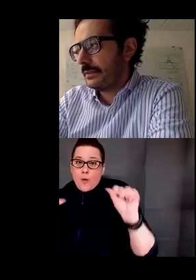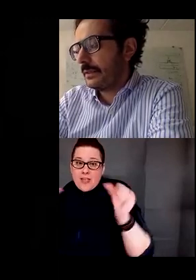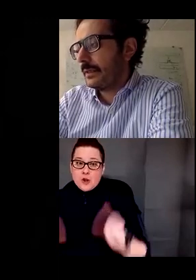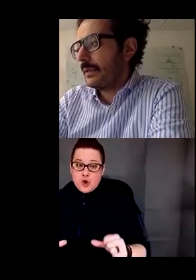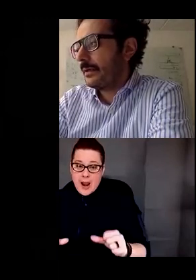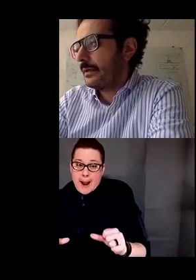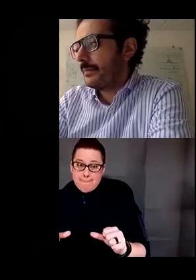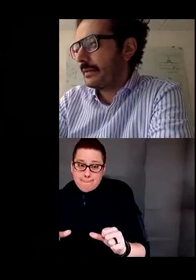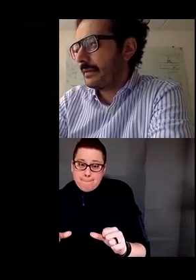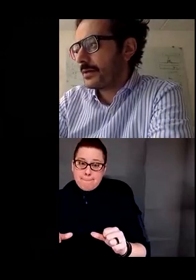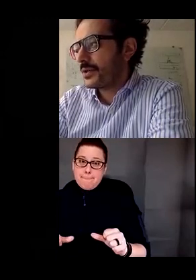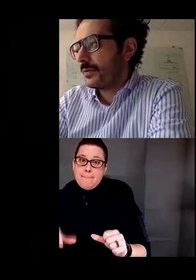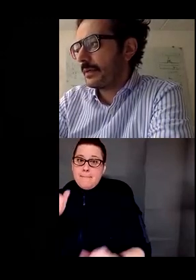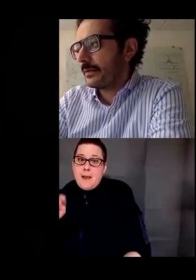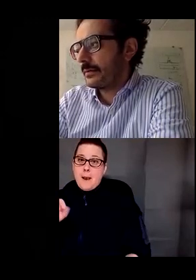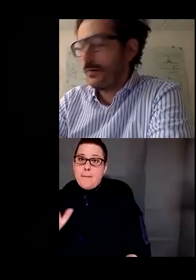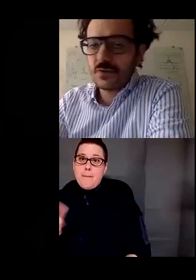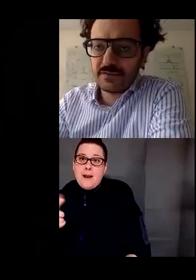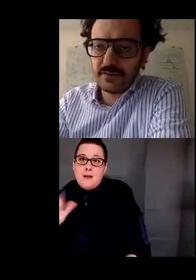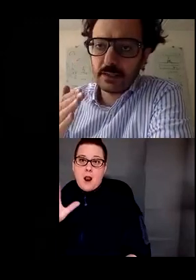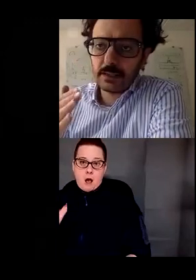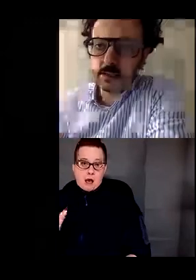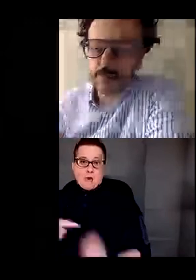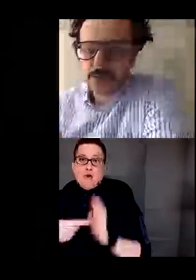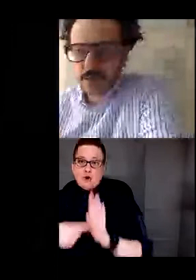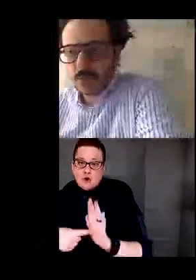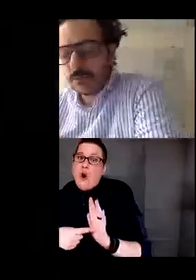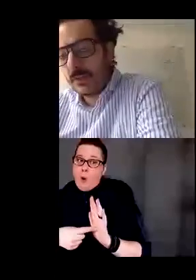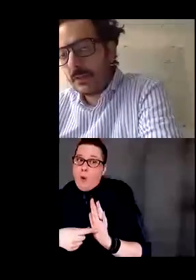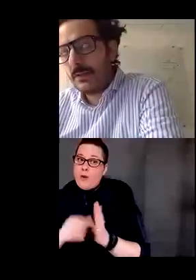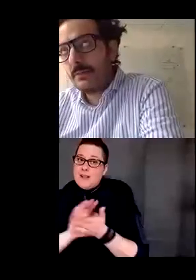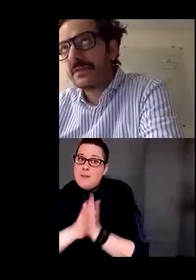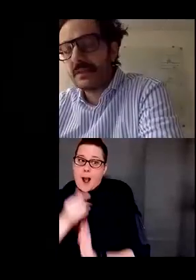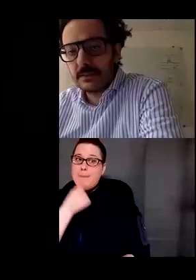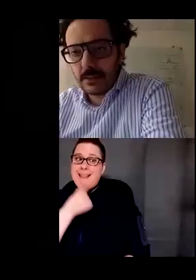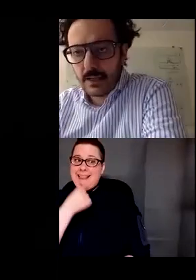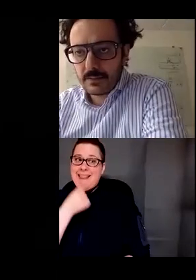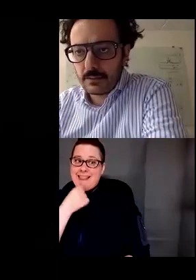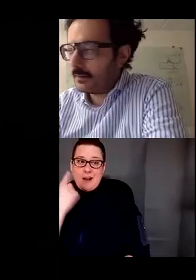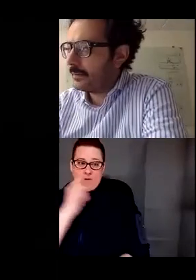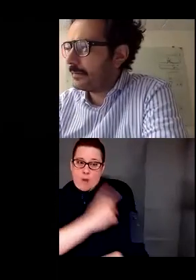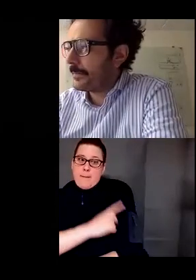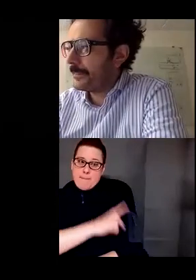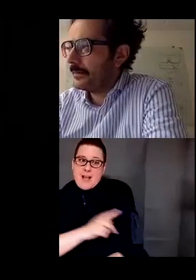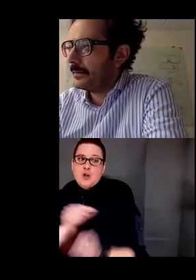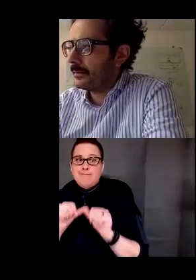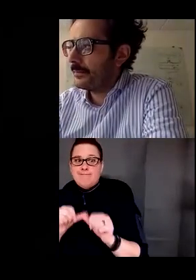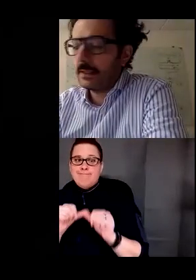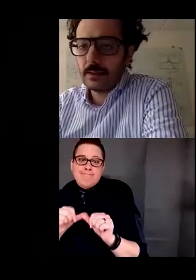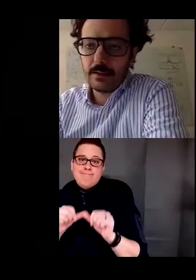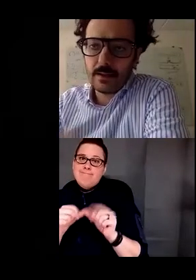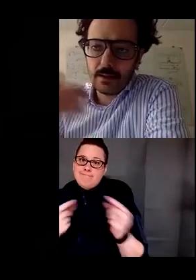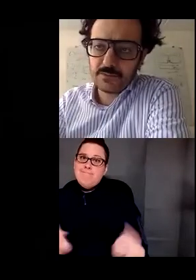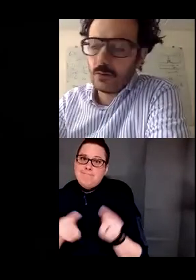of the amygdala, showing also thinning in the patients who persisted in having